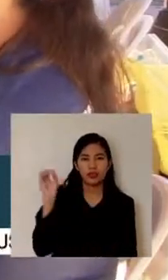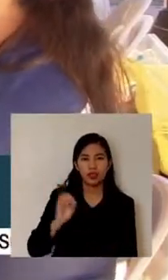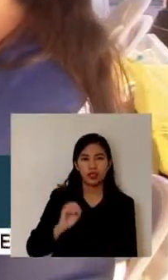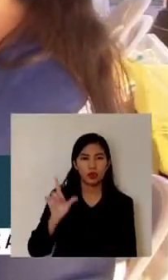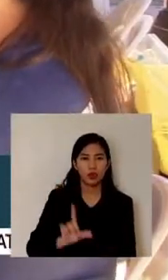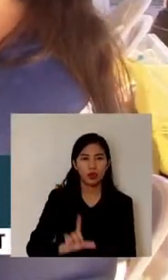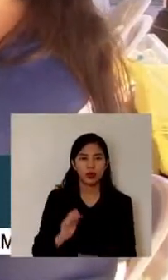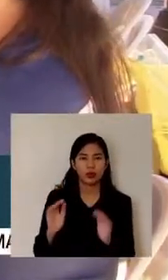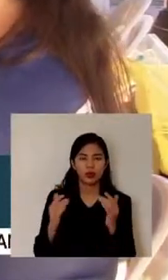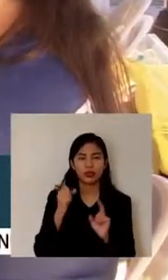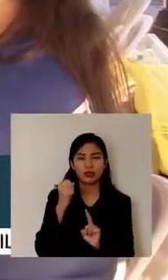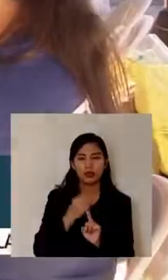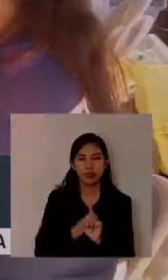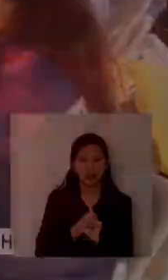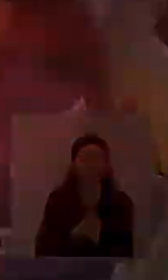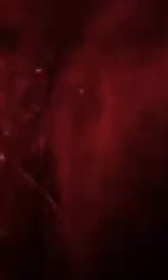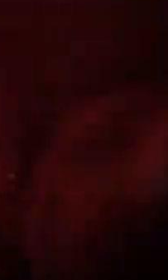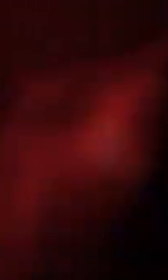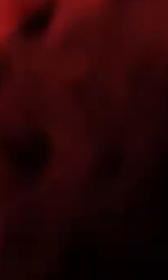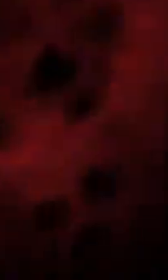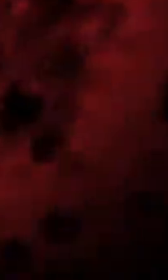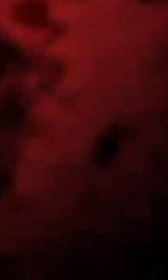September's 18%.